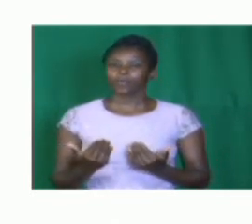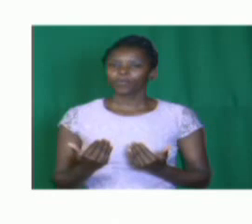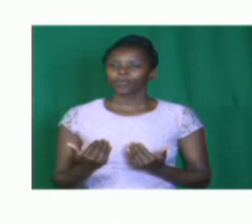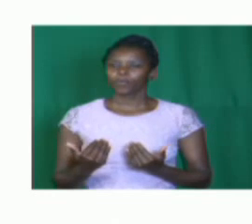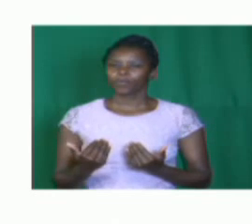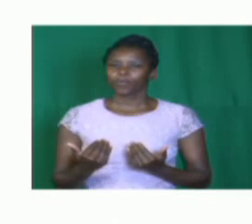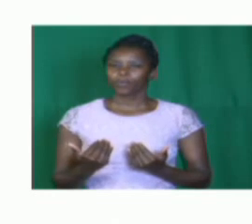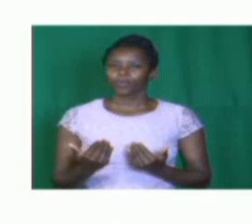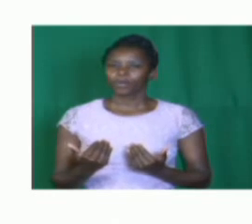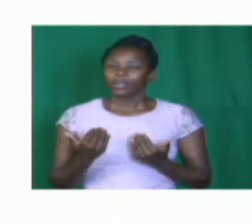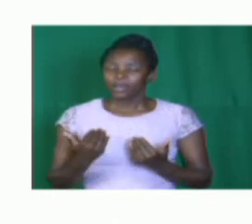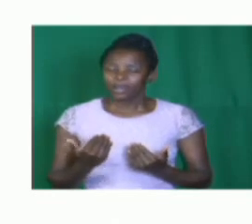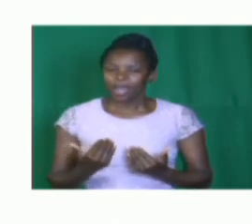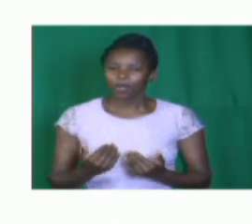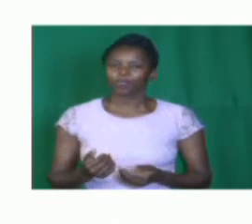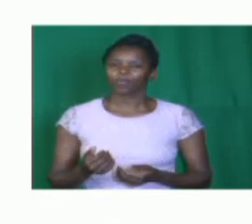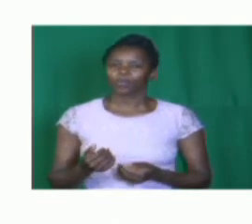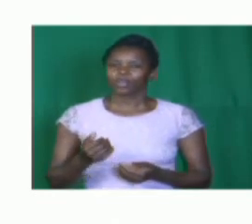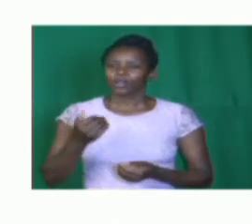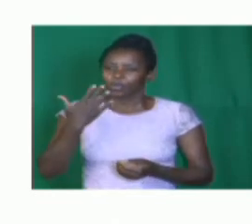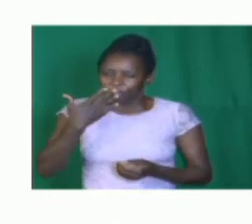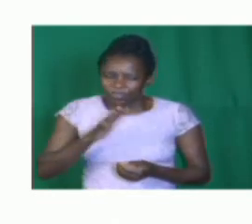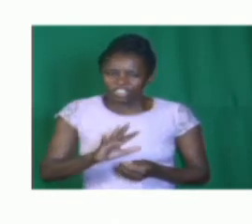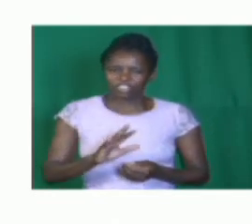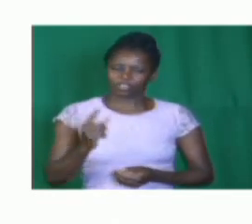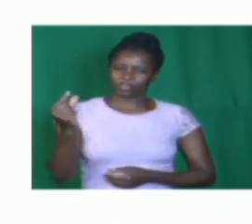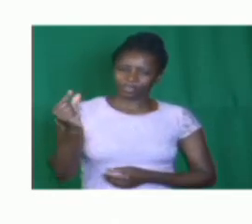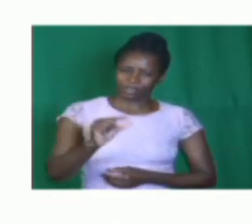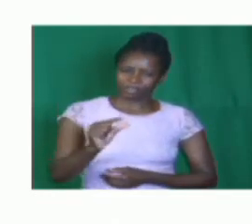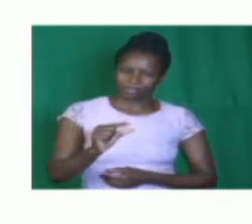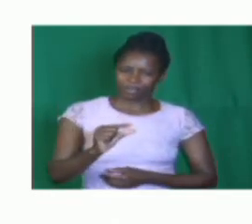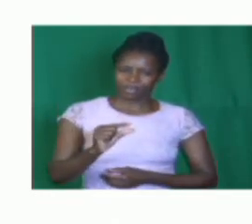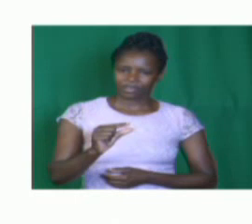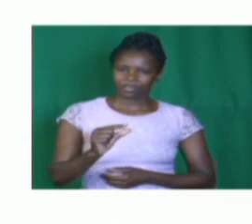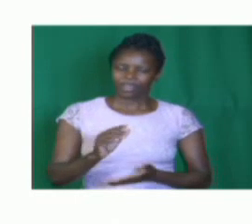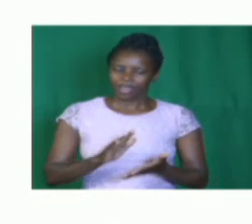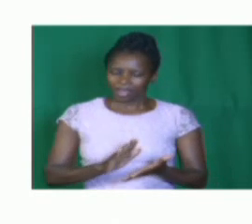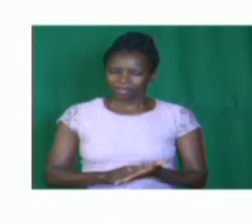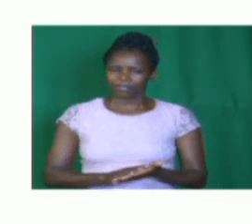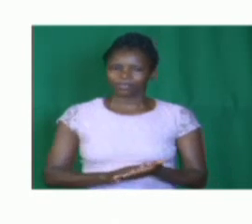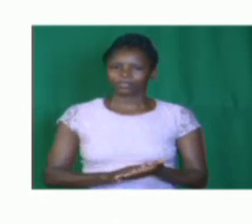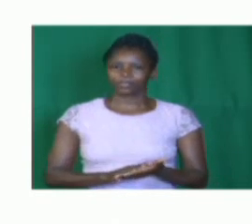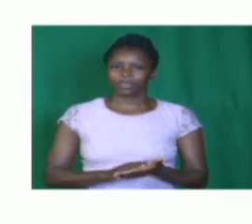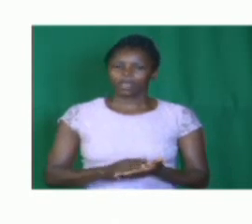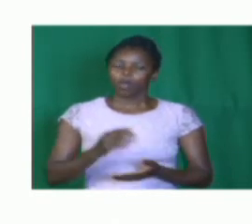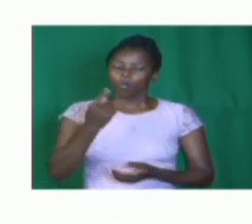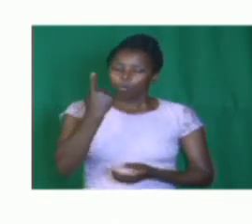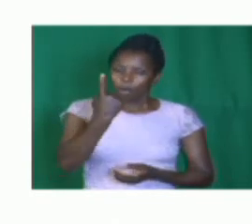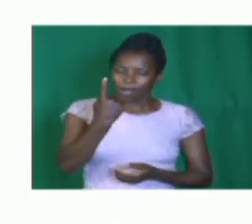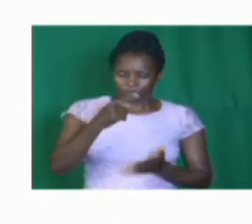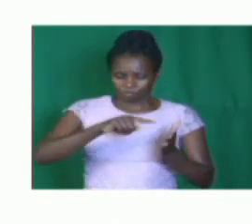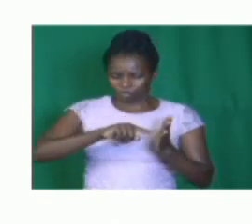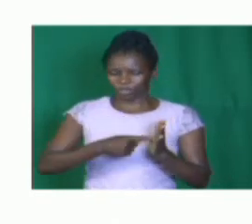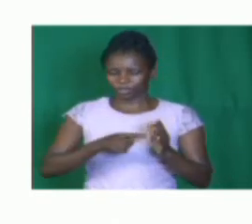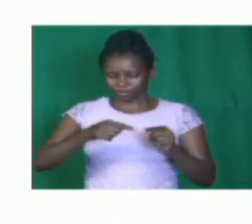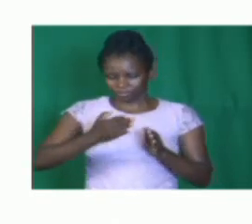for the case where we are given the gradient and the what 1 point on the